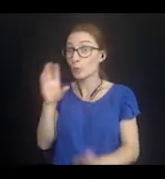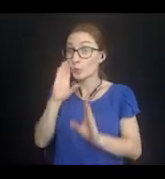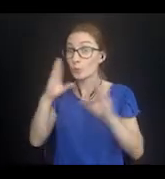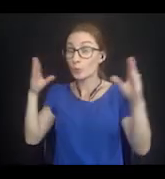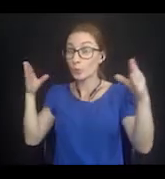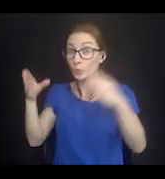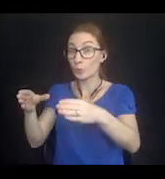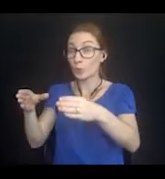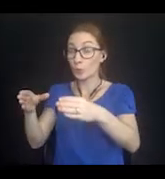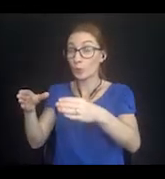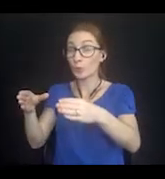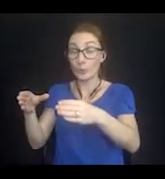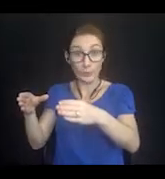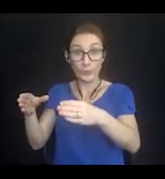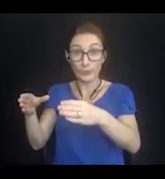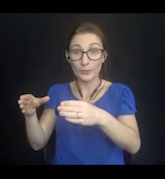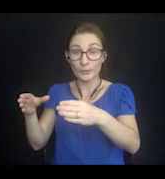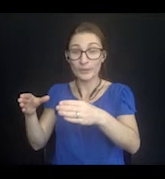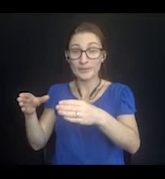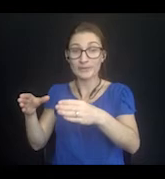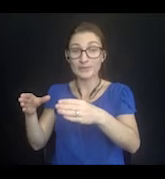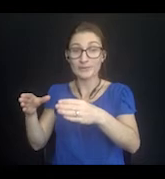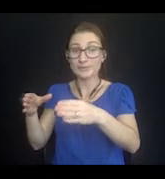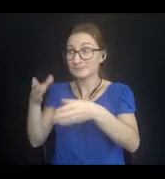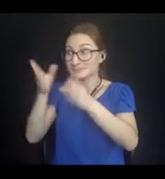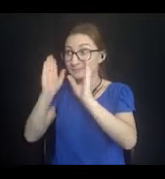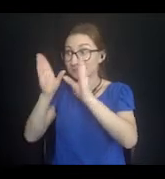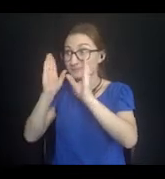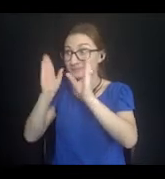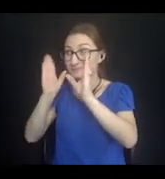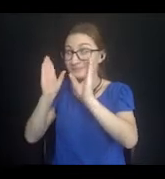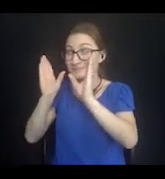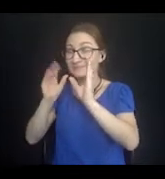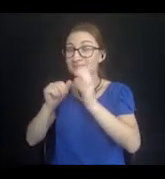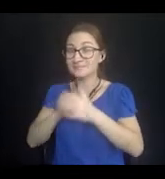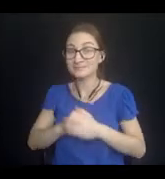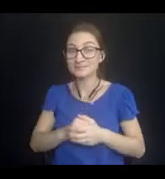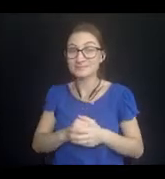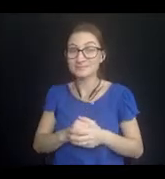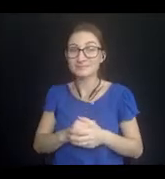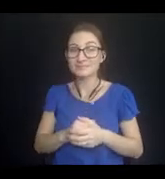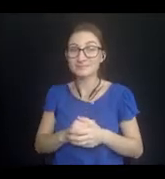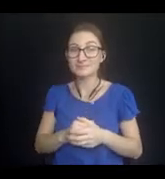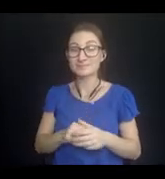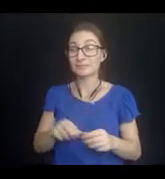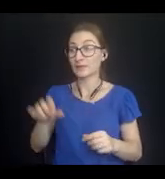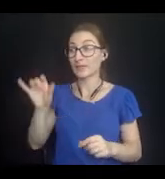cake and your attention focuses on the chocolate cake.